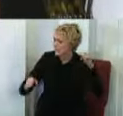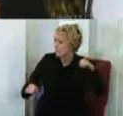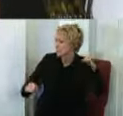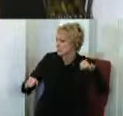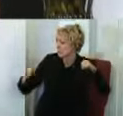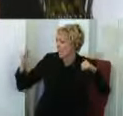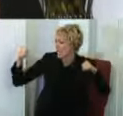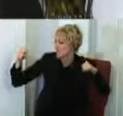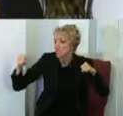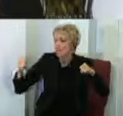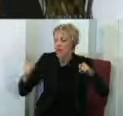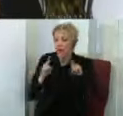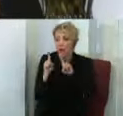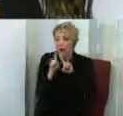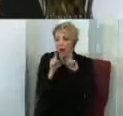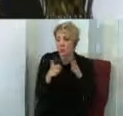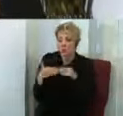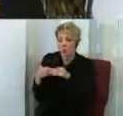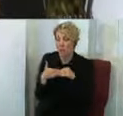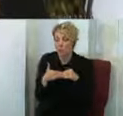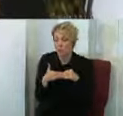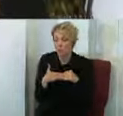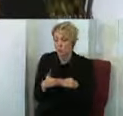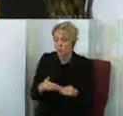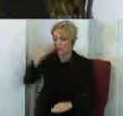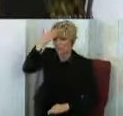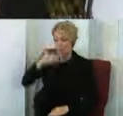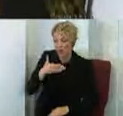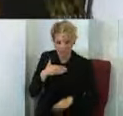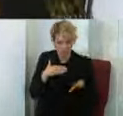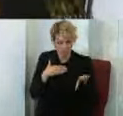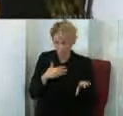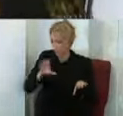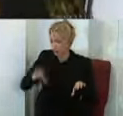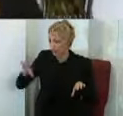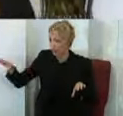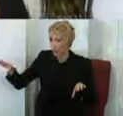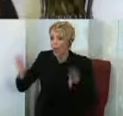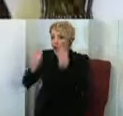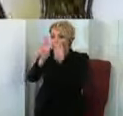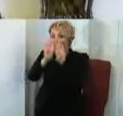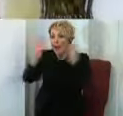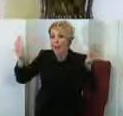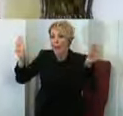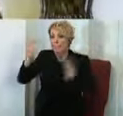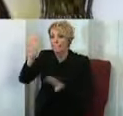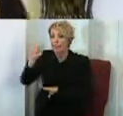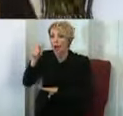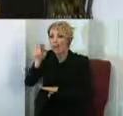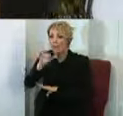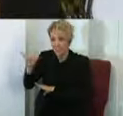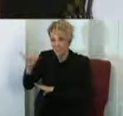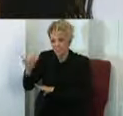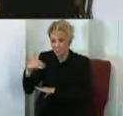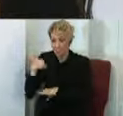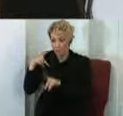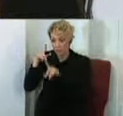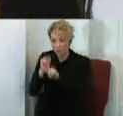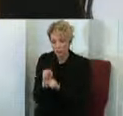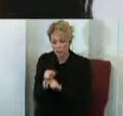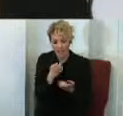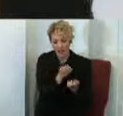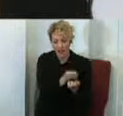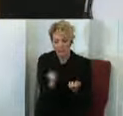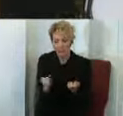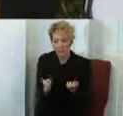moment, the ushers will guide you to stations in the front of the sanctuary as well as in the balcony, where it'll be our tradition to take the elements, dip